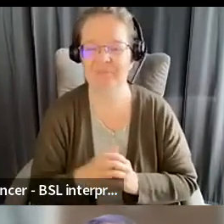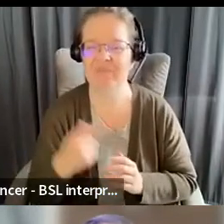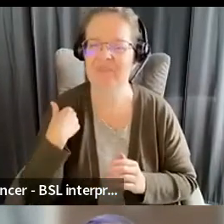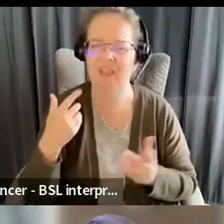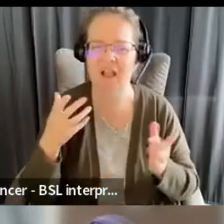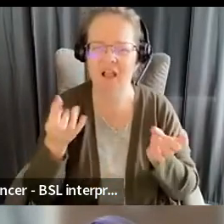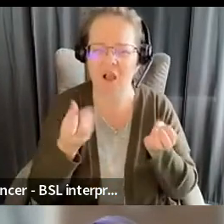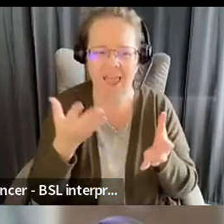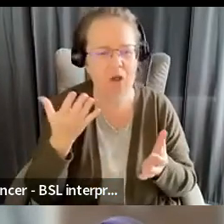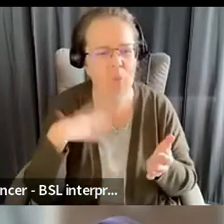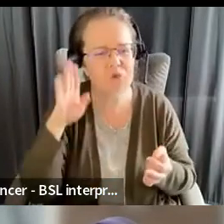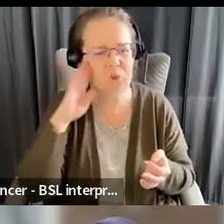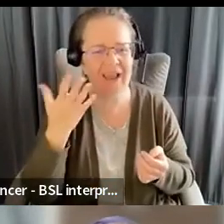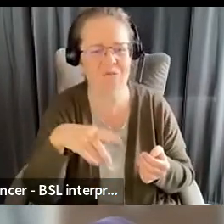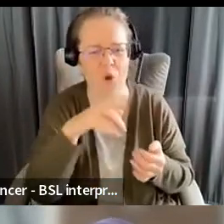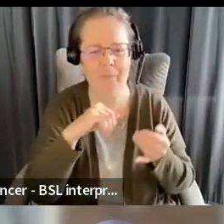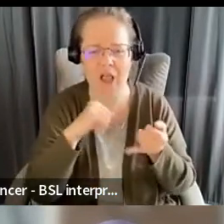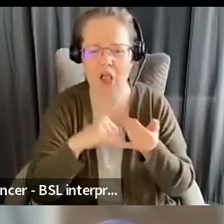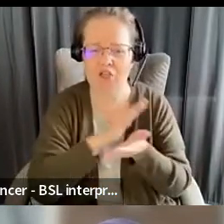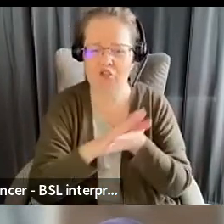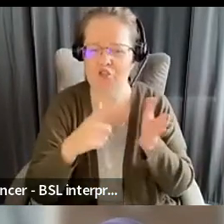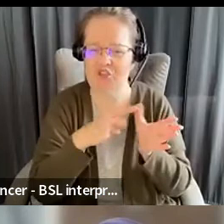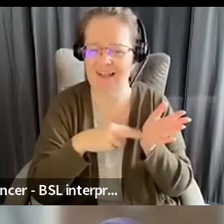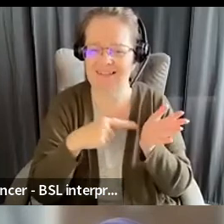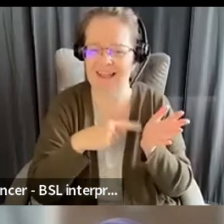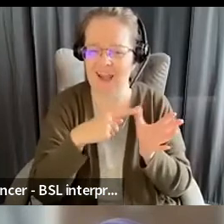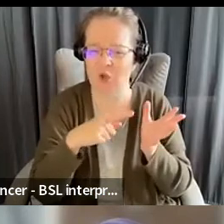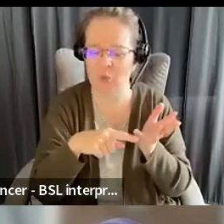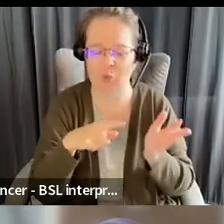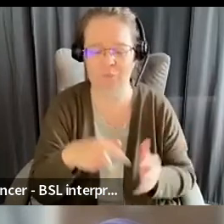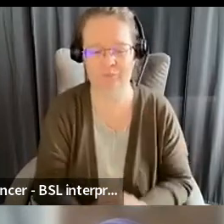from Shantanu. What about yourself?